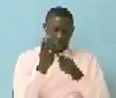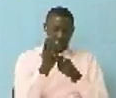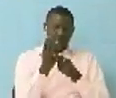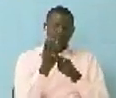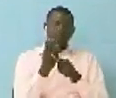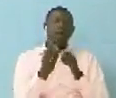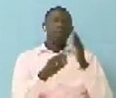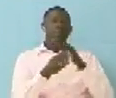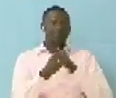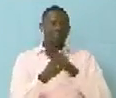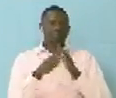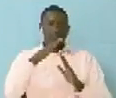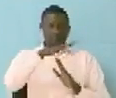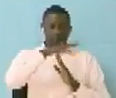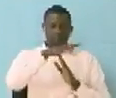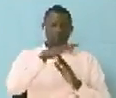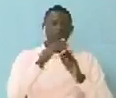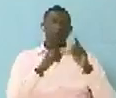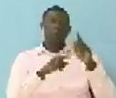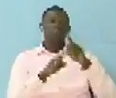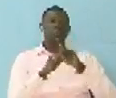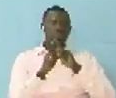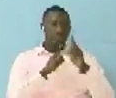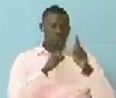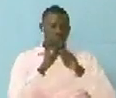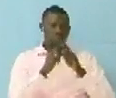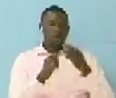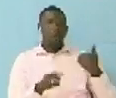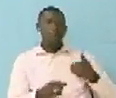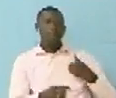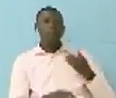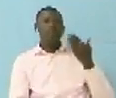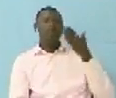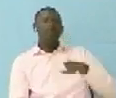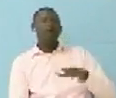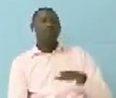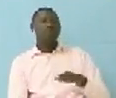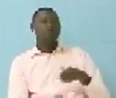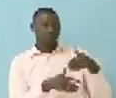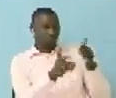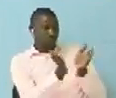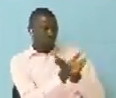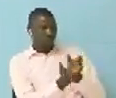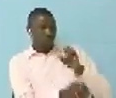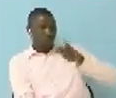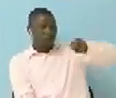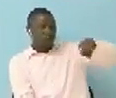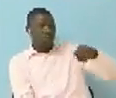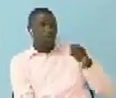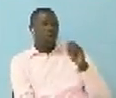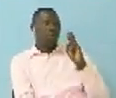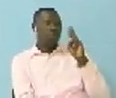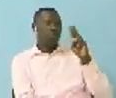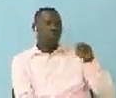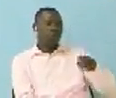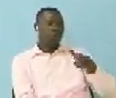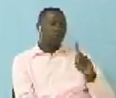we were discussing the people from the junglers who were there, the actual junglers who were present.